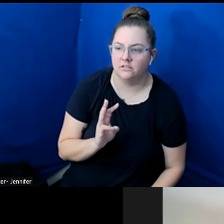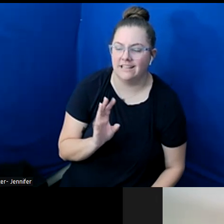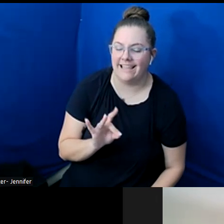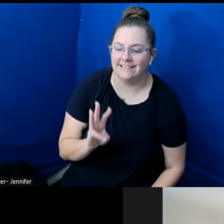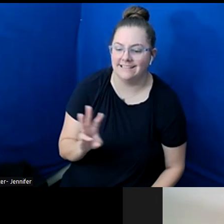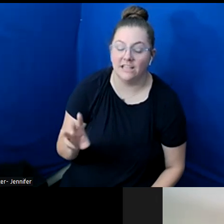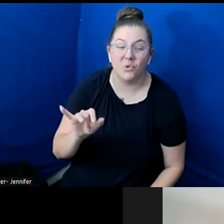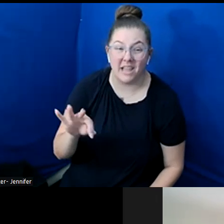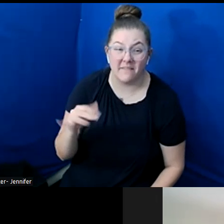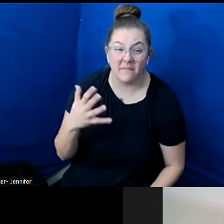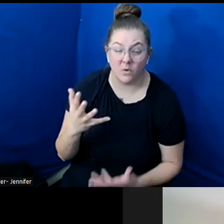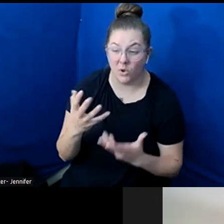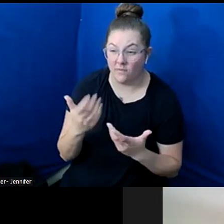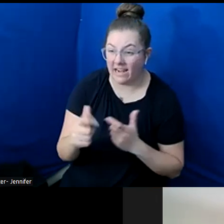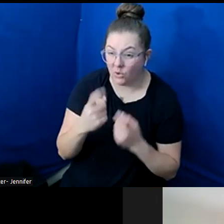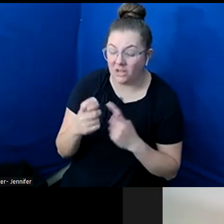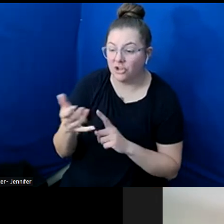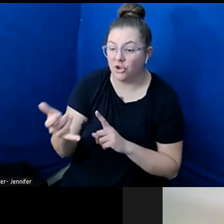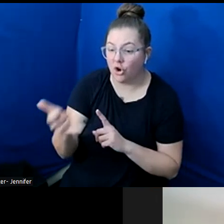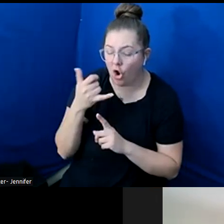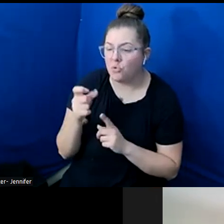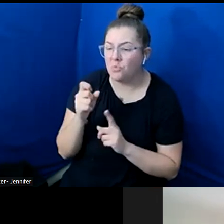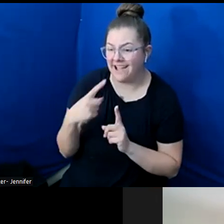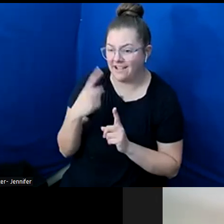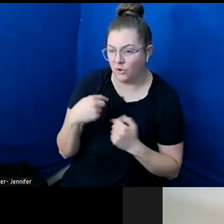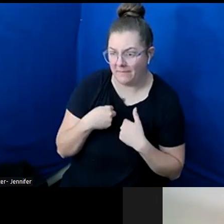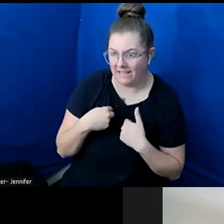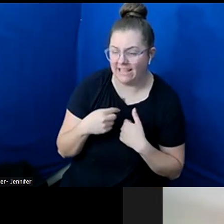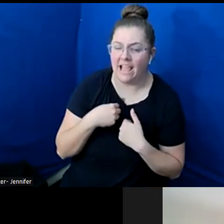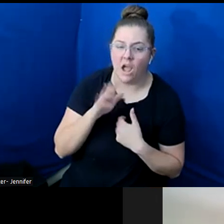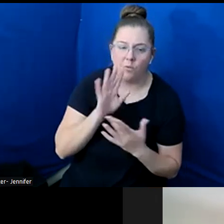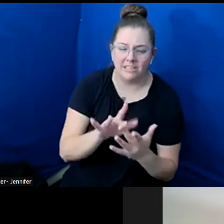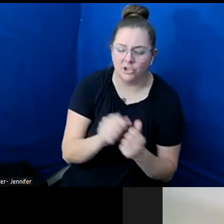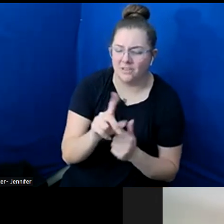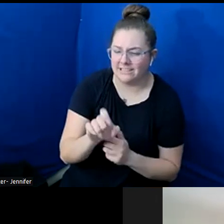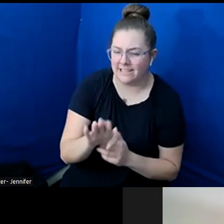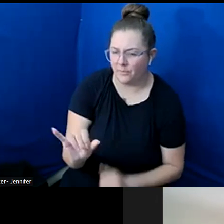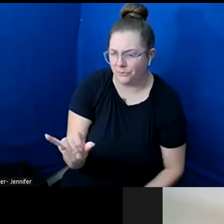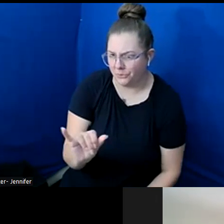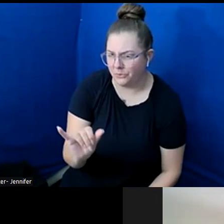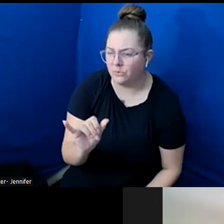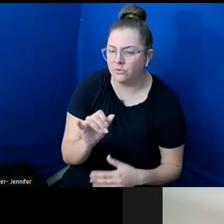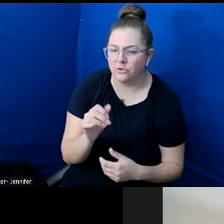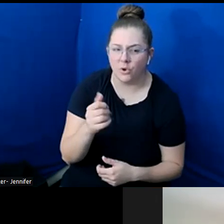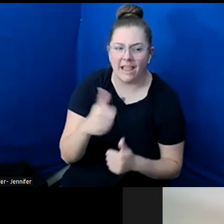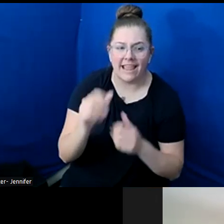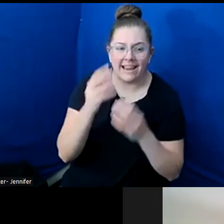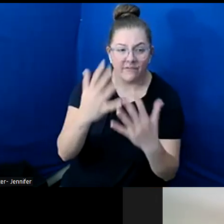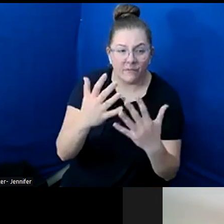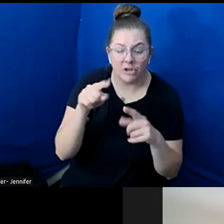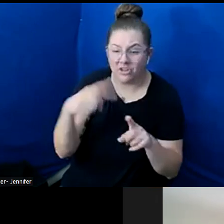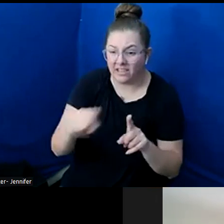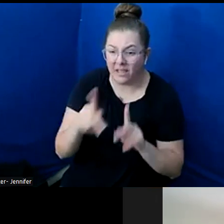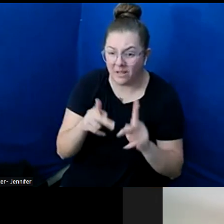they can give us a call. They can ask for me. I'll be in touch with Deb as well, so we can get any information that people are looking